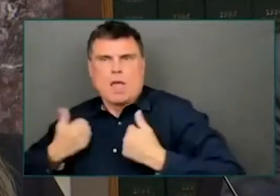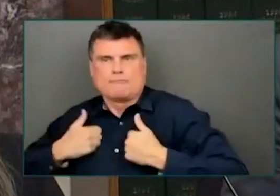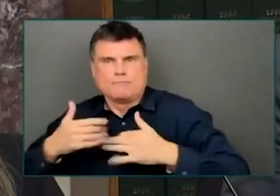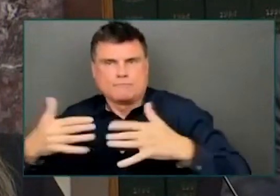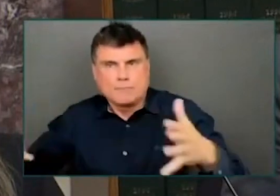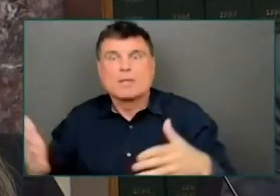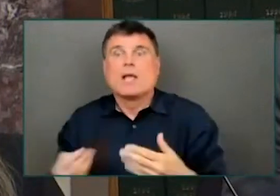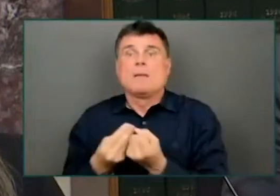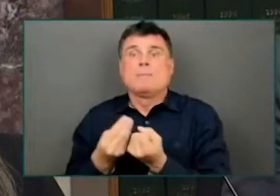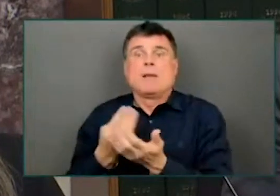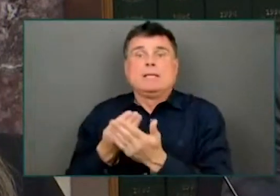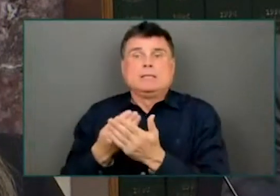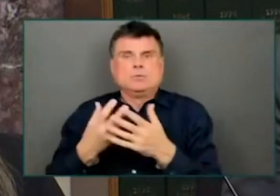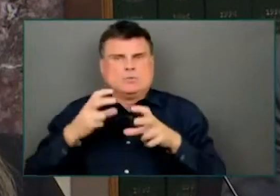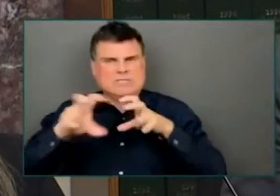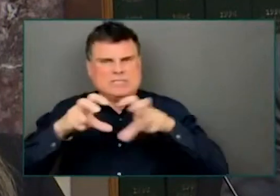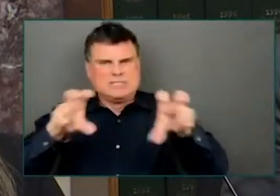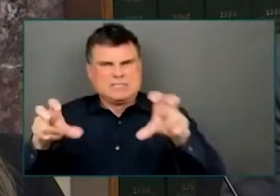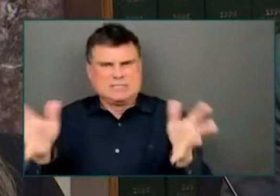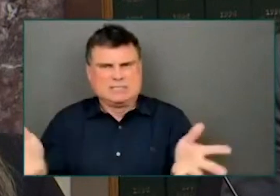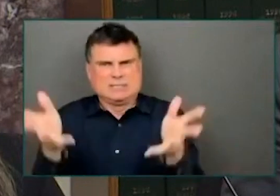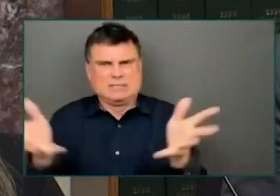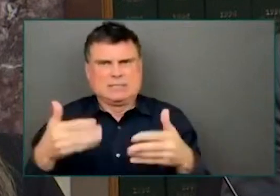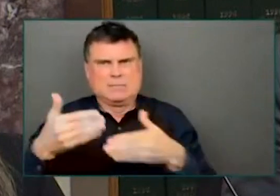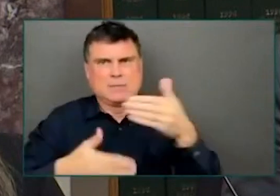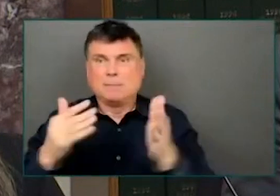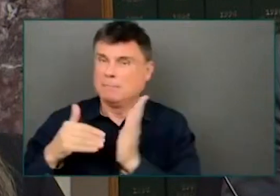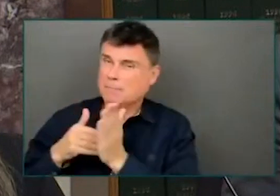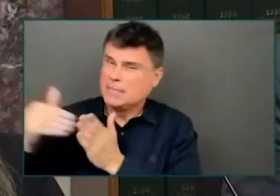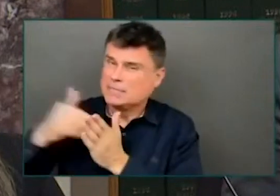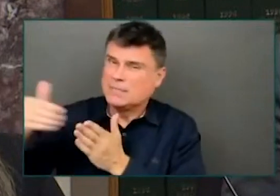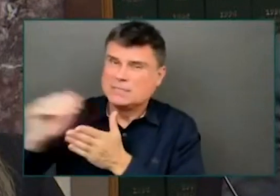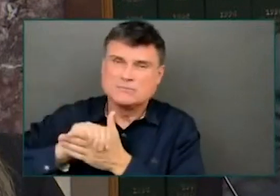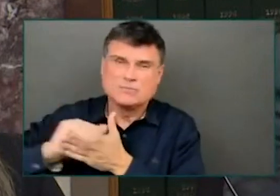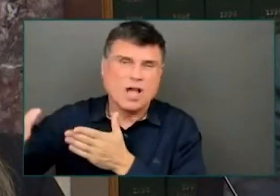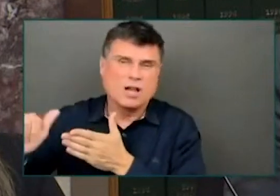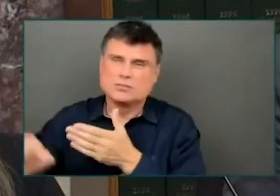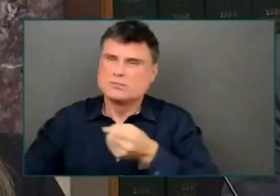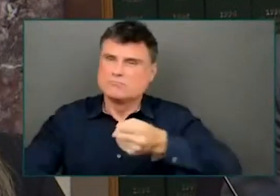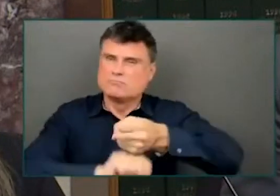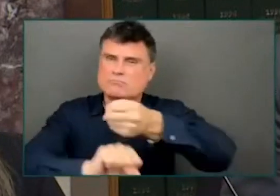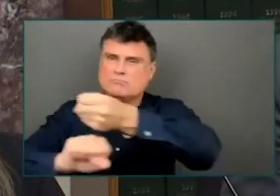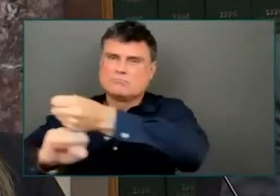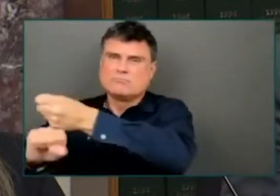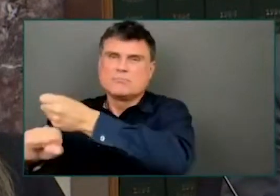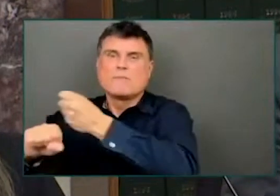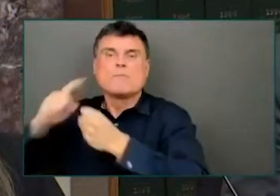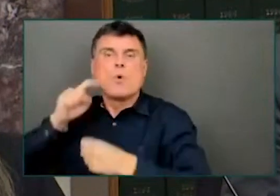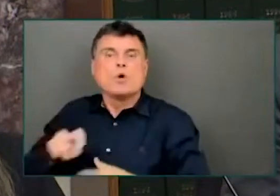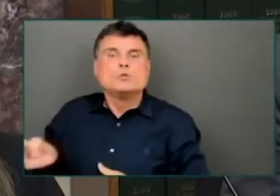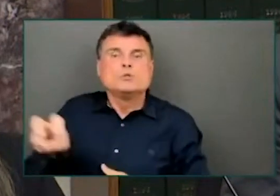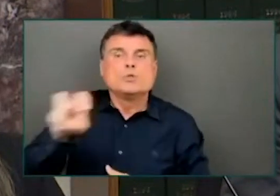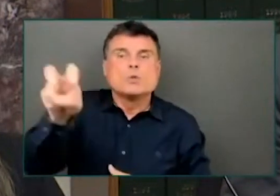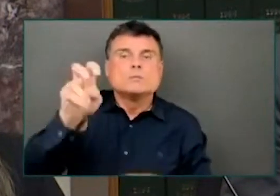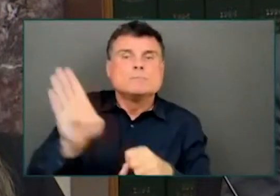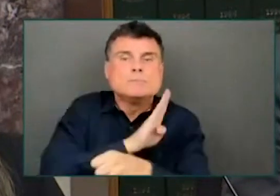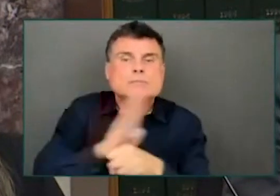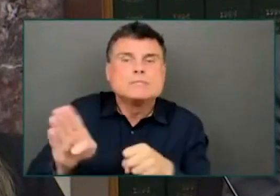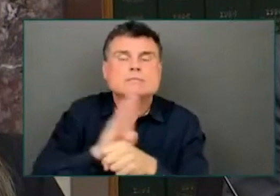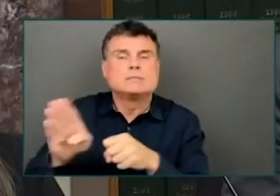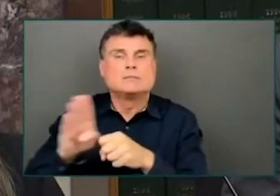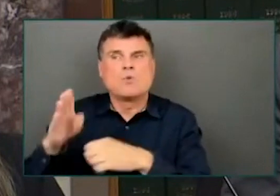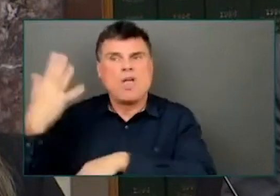Millions in funding provided a lifeline for more than 8,000 tourism businesses. And additional funding will provide support